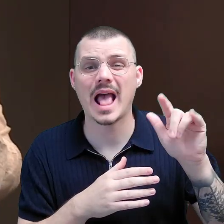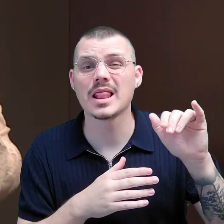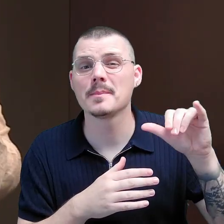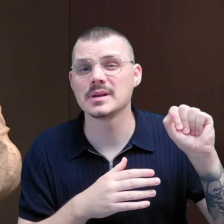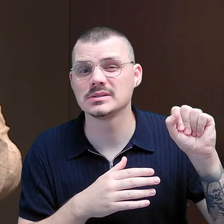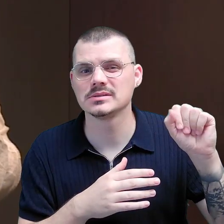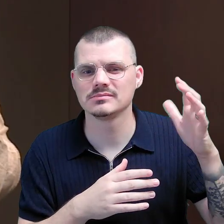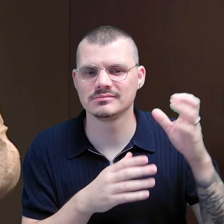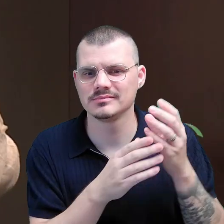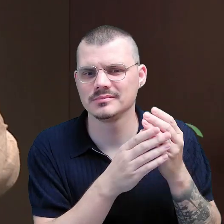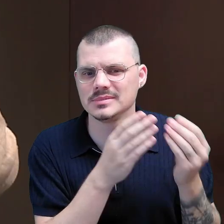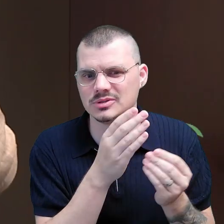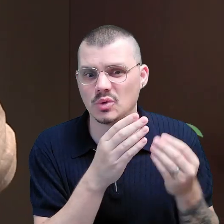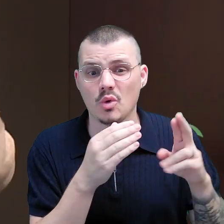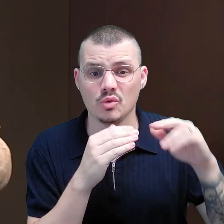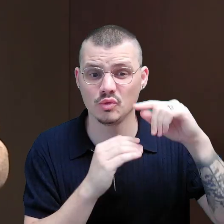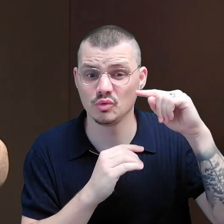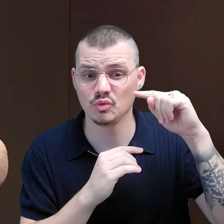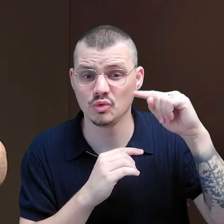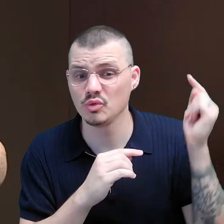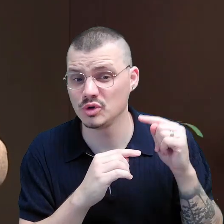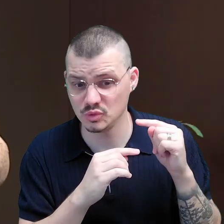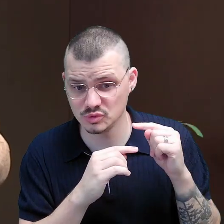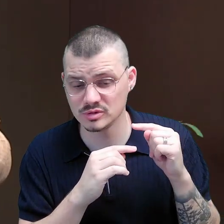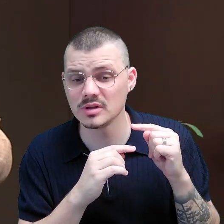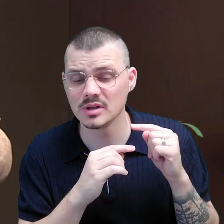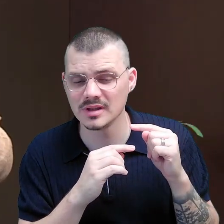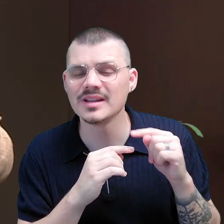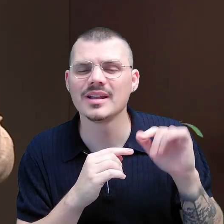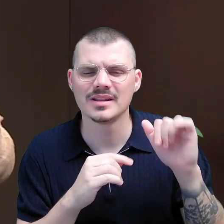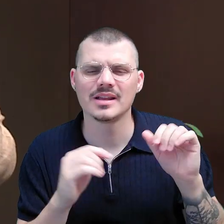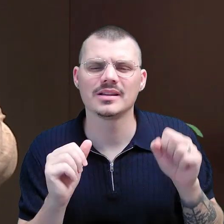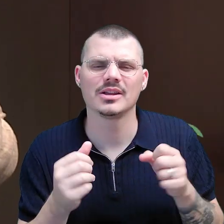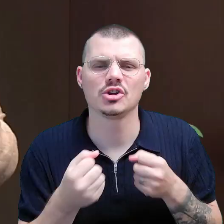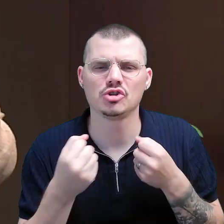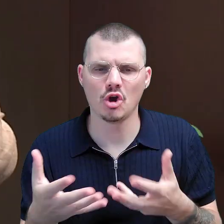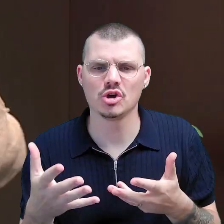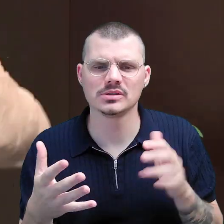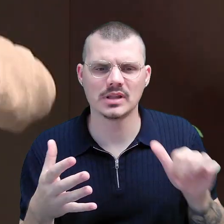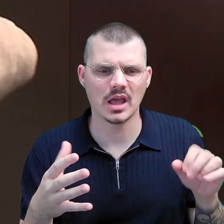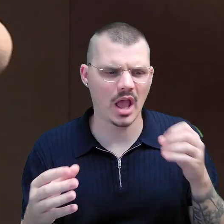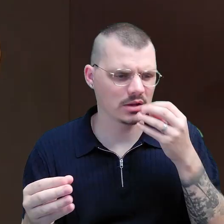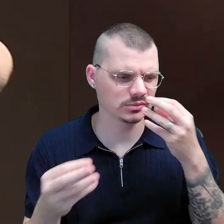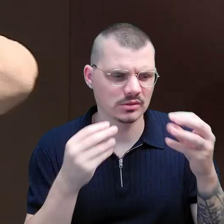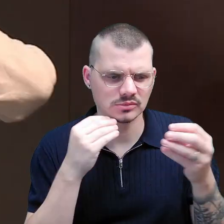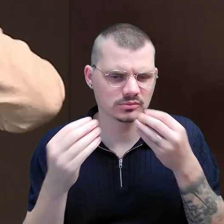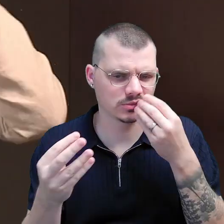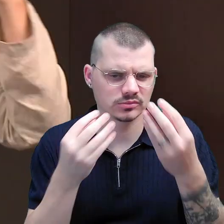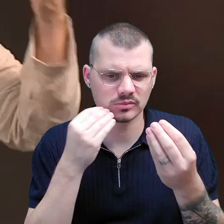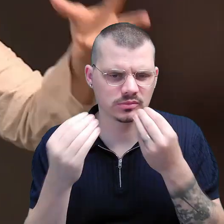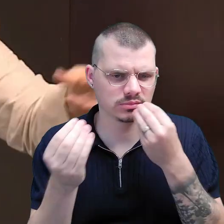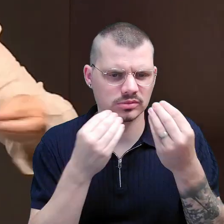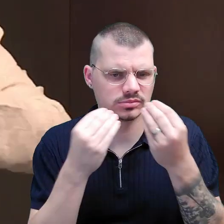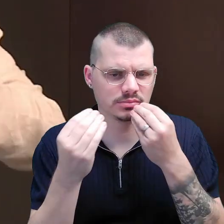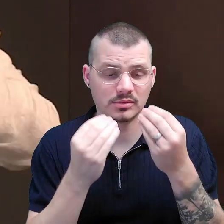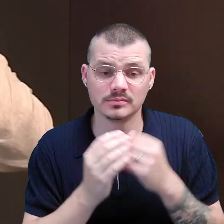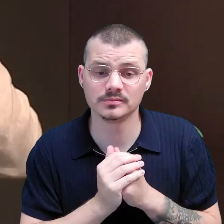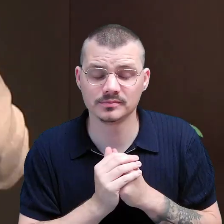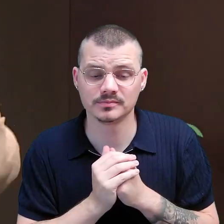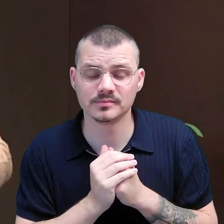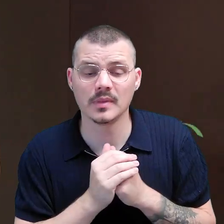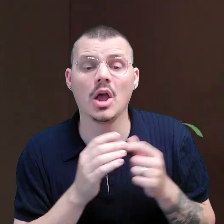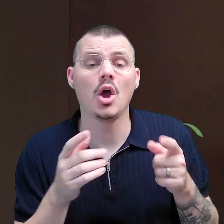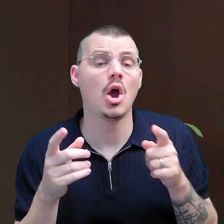hypothalamus are missing or vastly reduced, and that can cause this constant